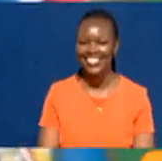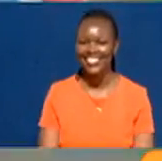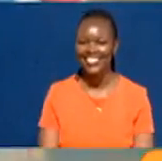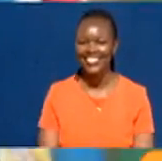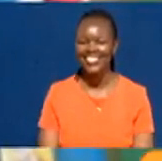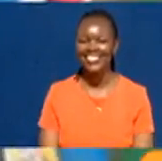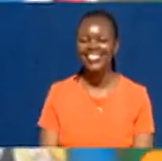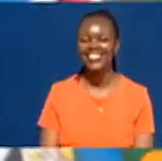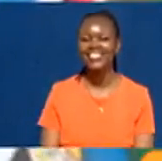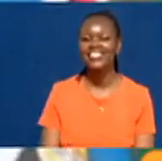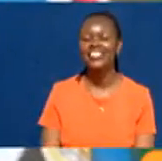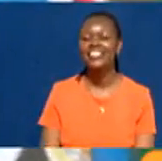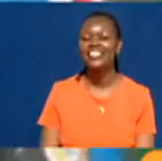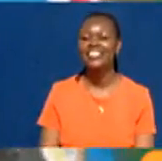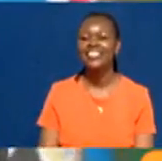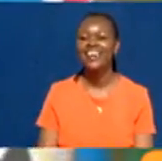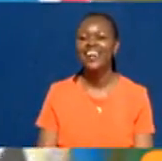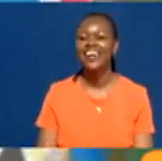Yes.